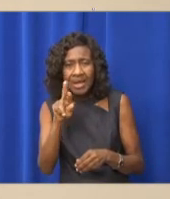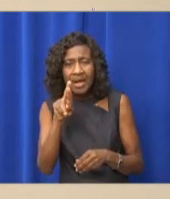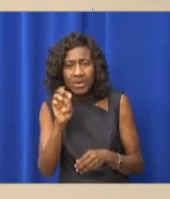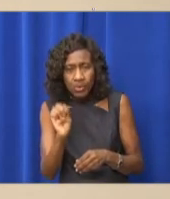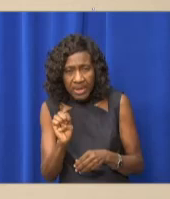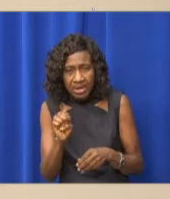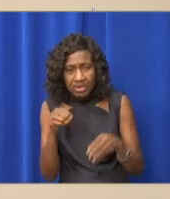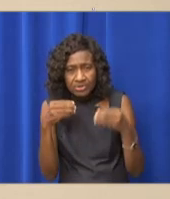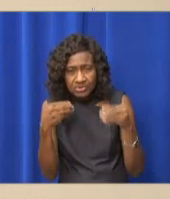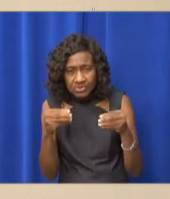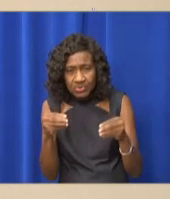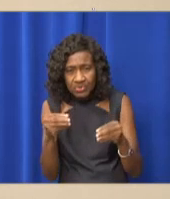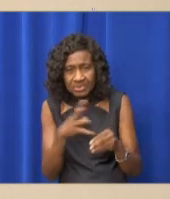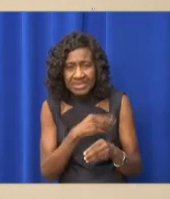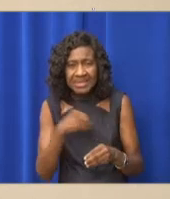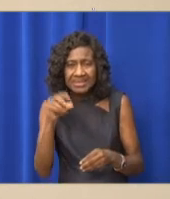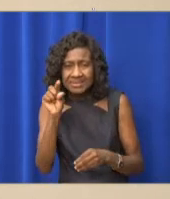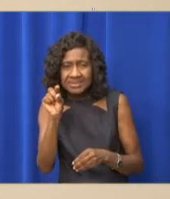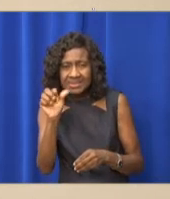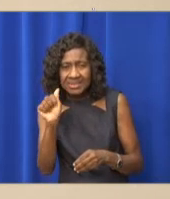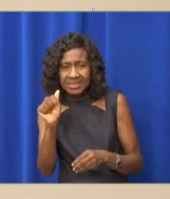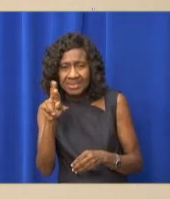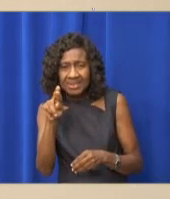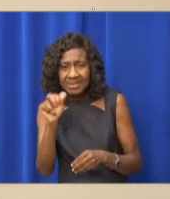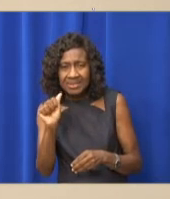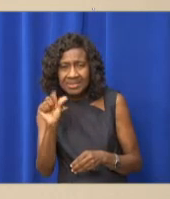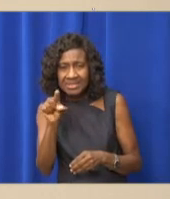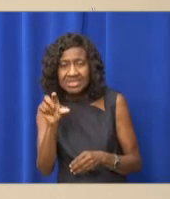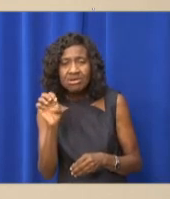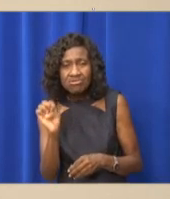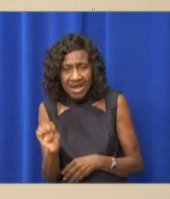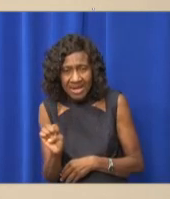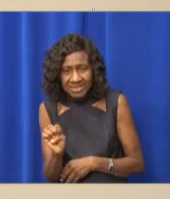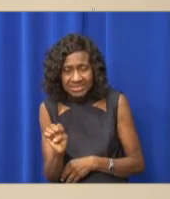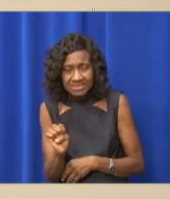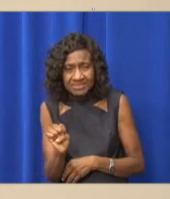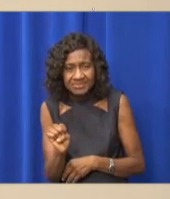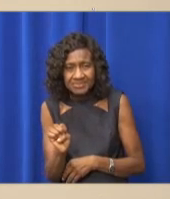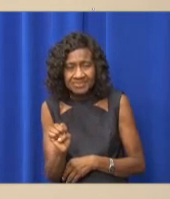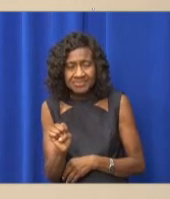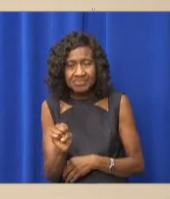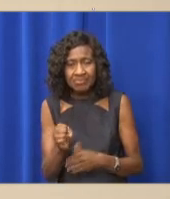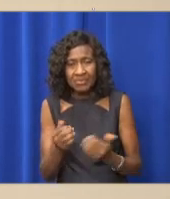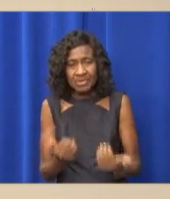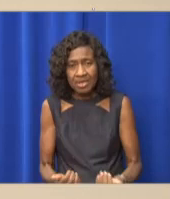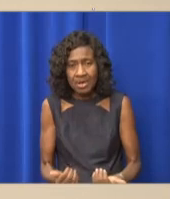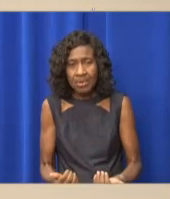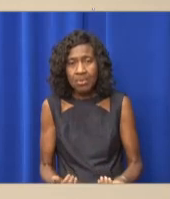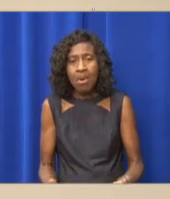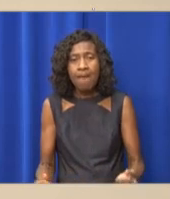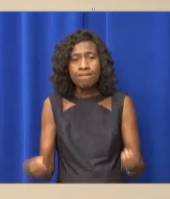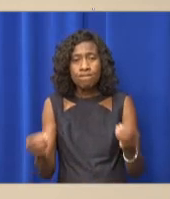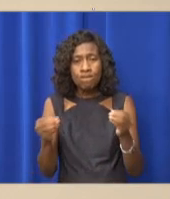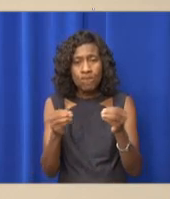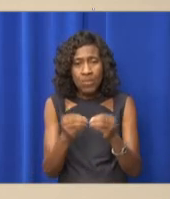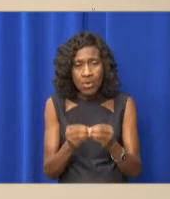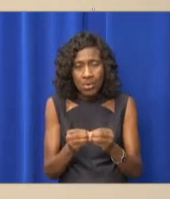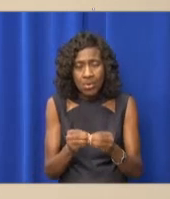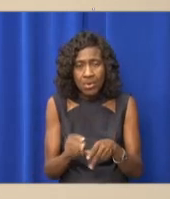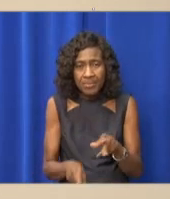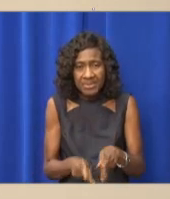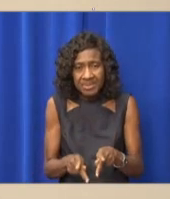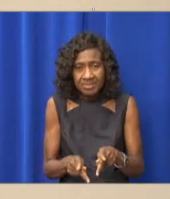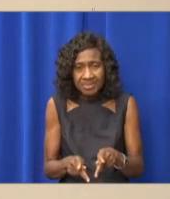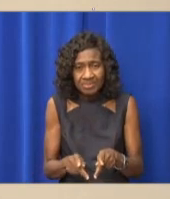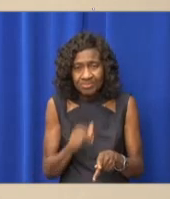and so forth. Now we're talking about a significantly greater number of people. We're talking now not